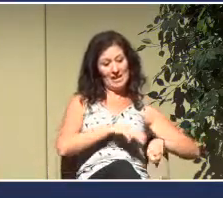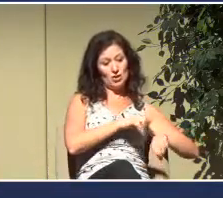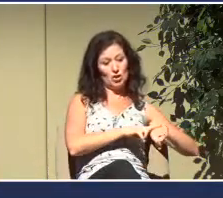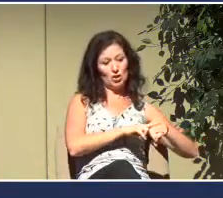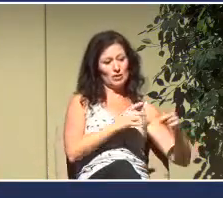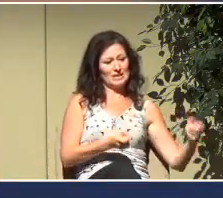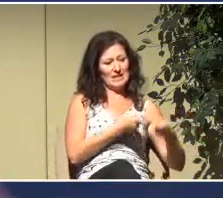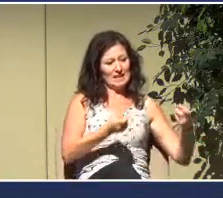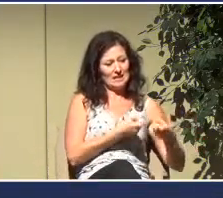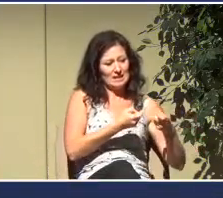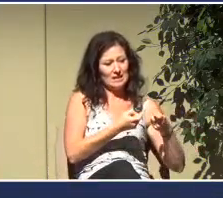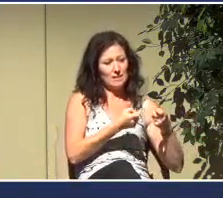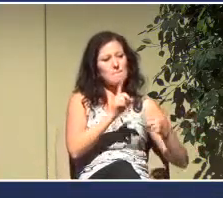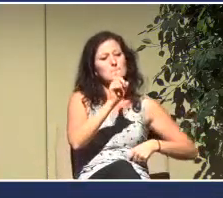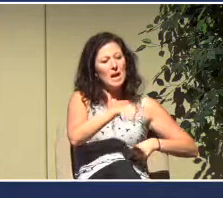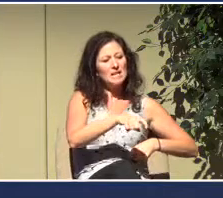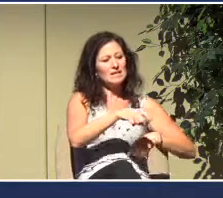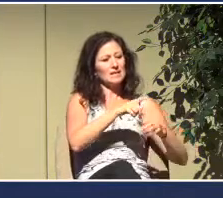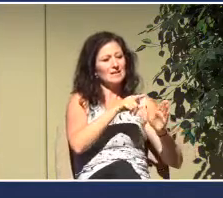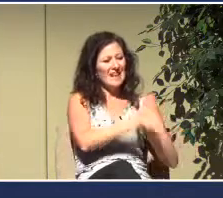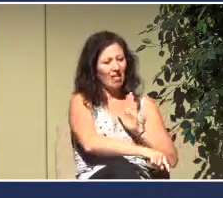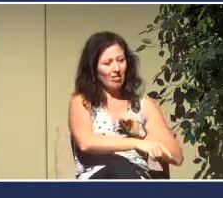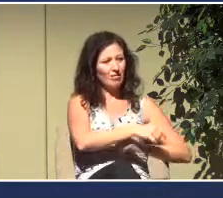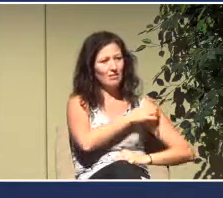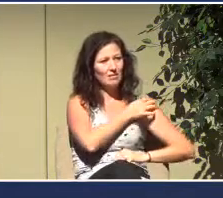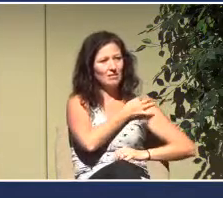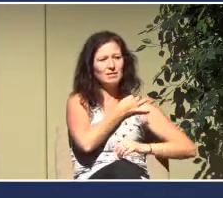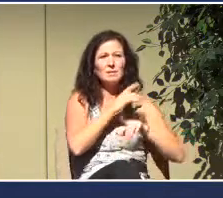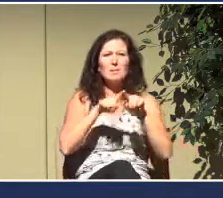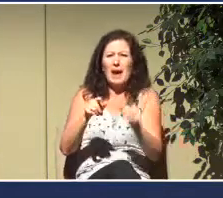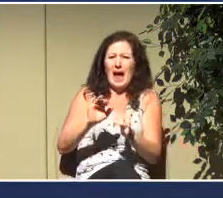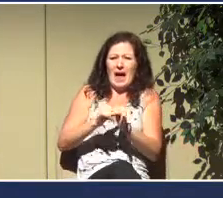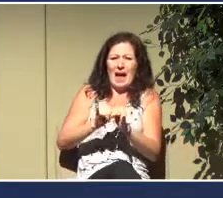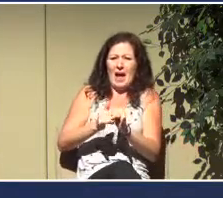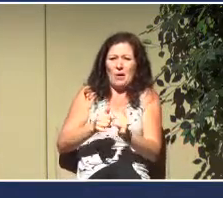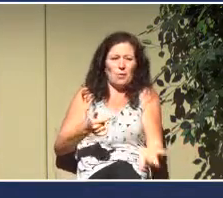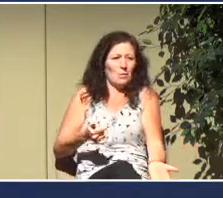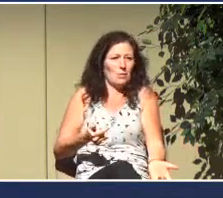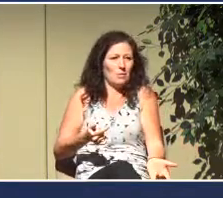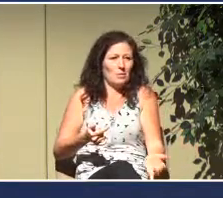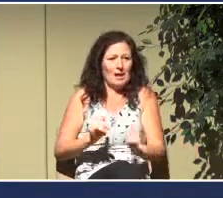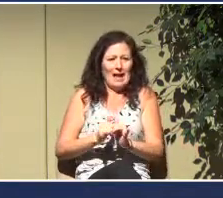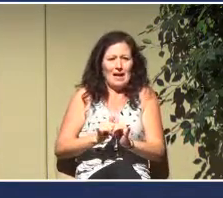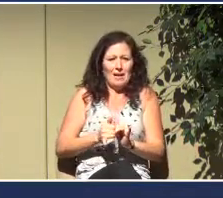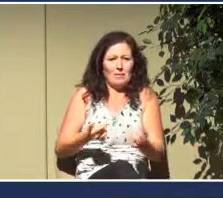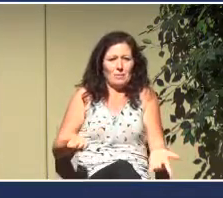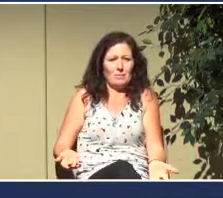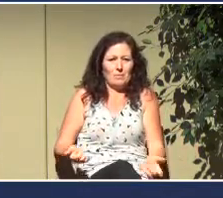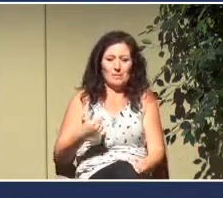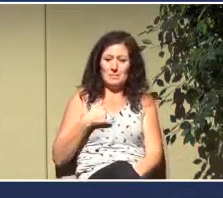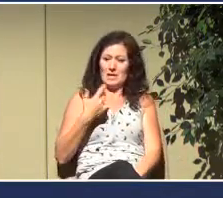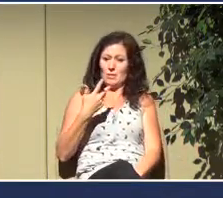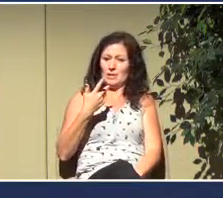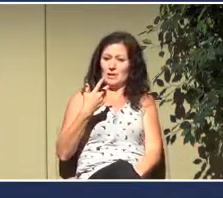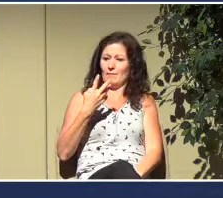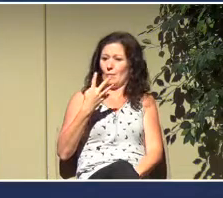but how? That was basically my 3 or 4 years in seminary. It was great.